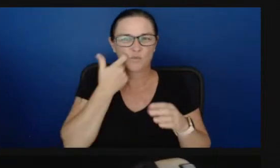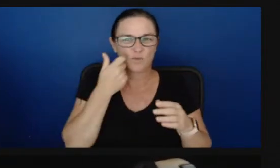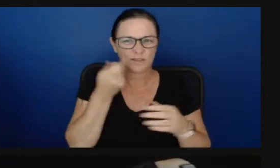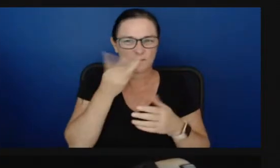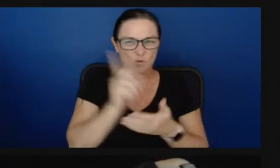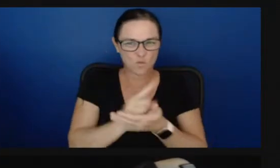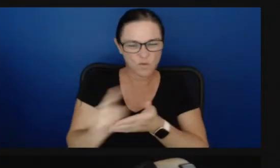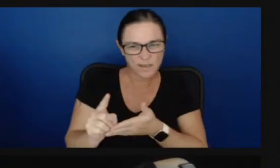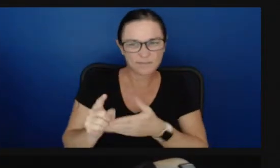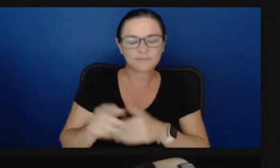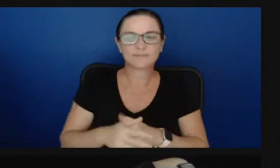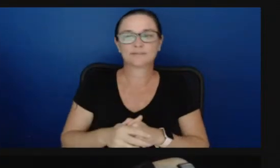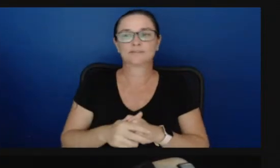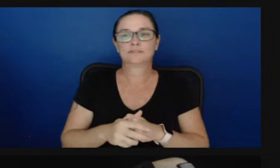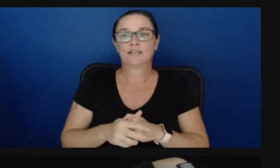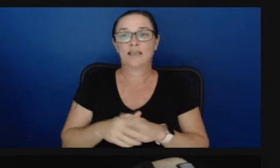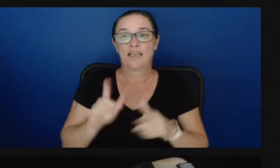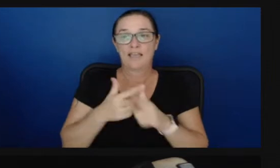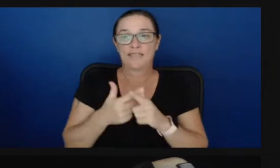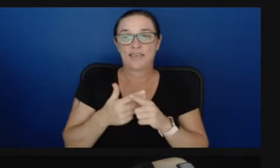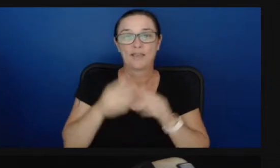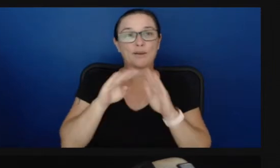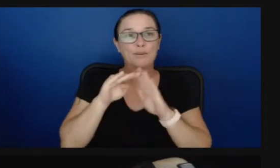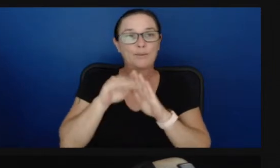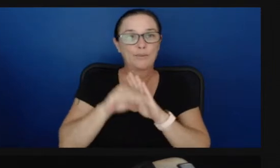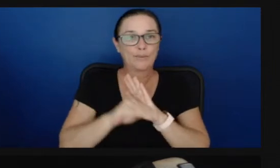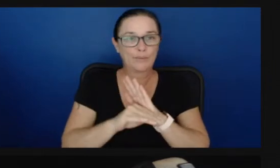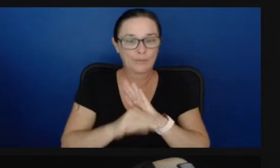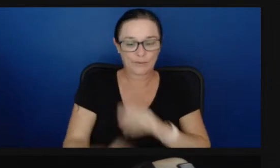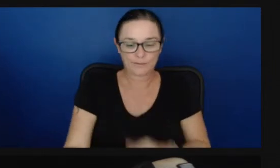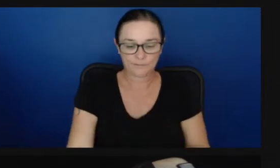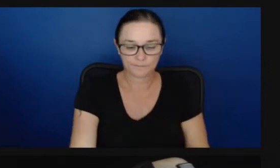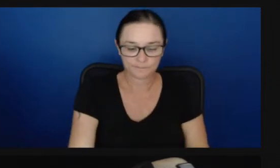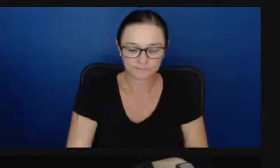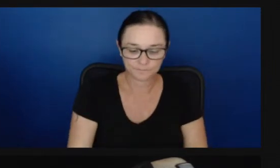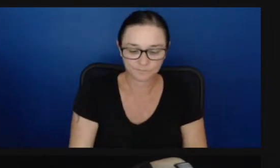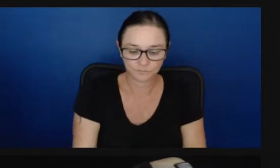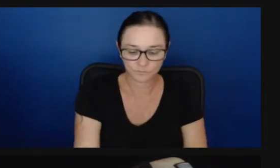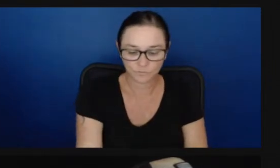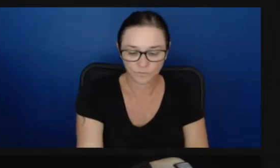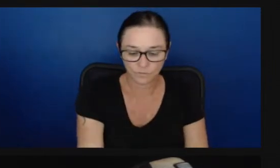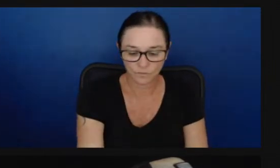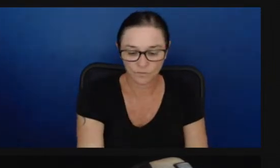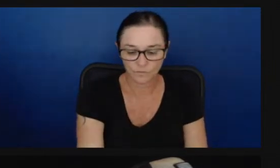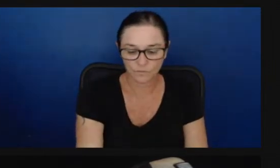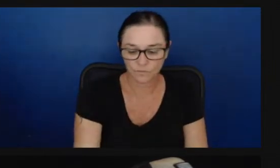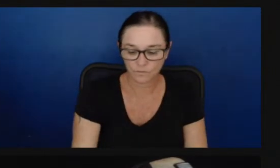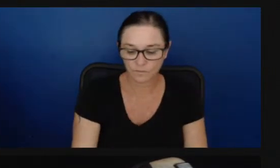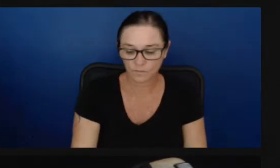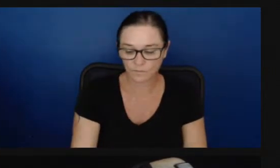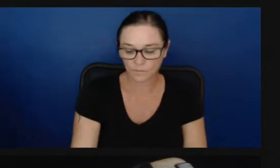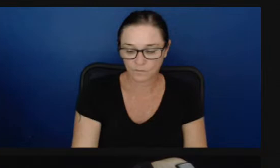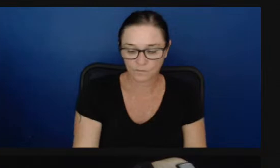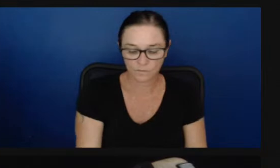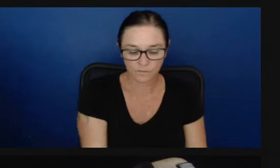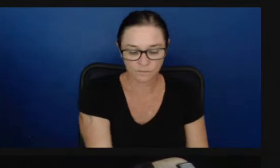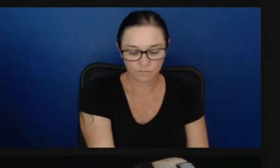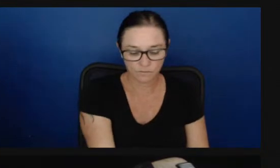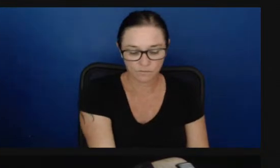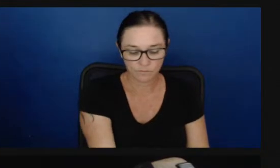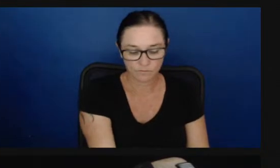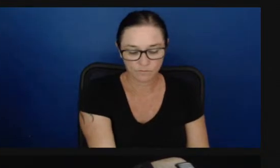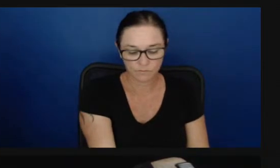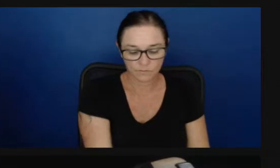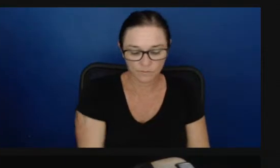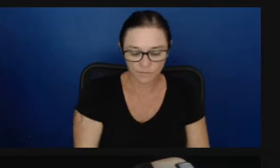that seems to really be tailing off over the last week here. If we look at our GPS stations, like we have been recently, the